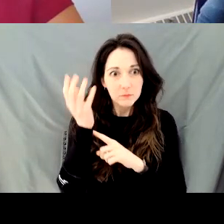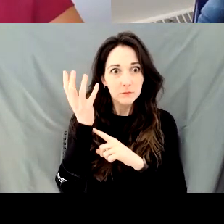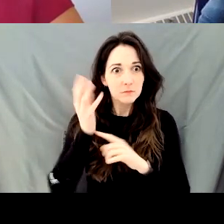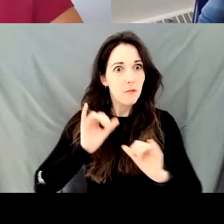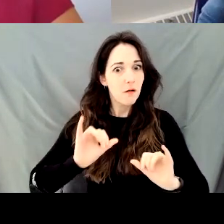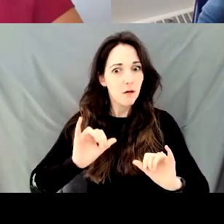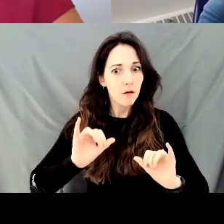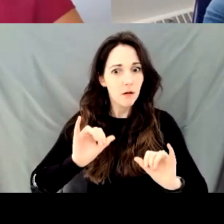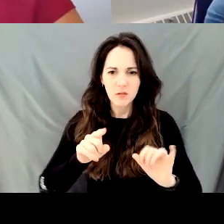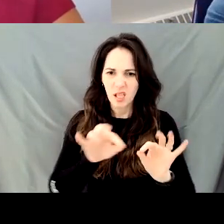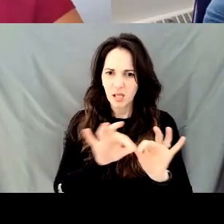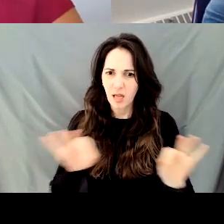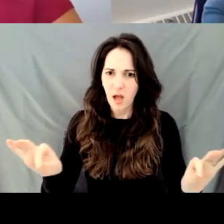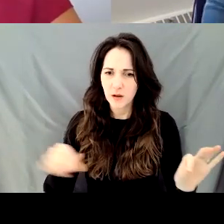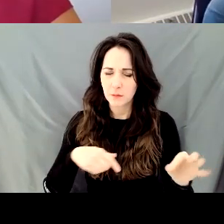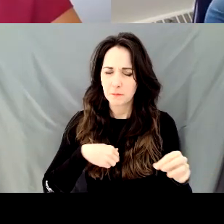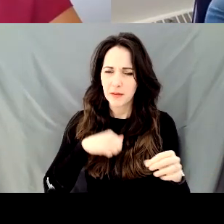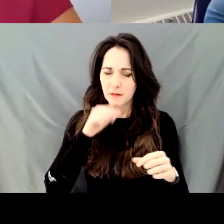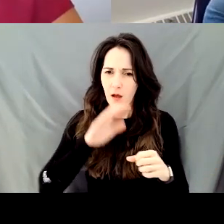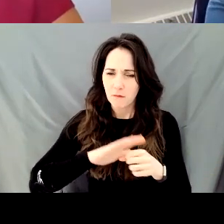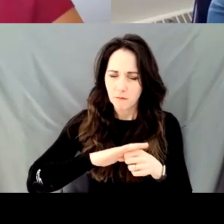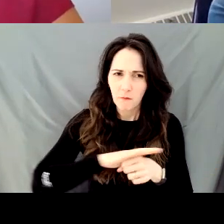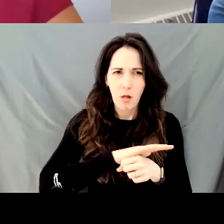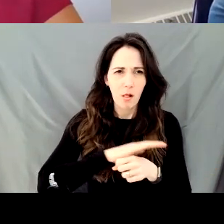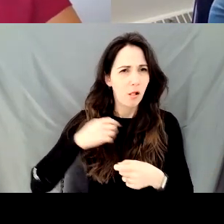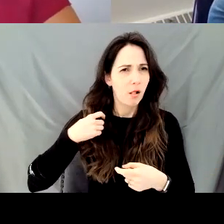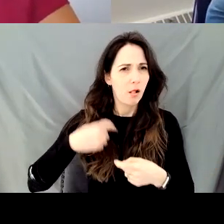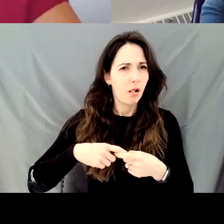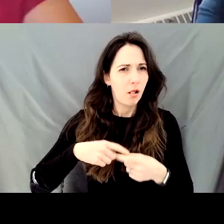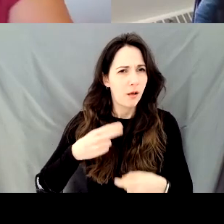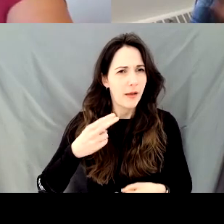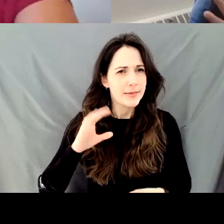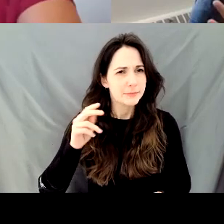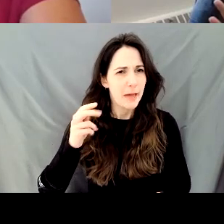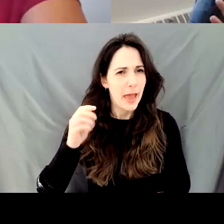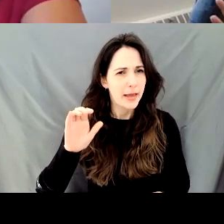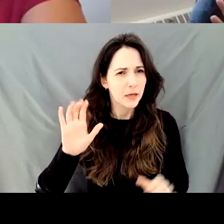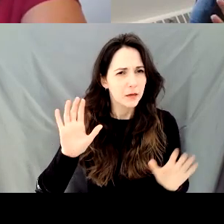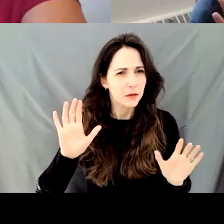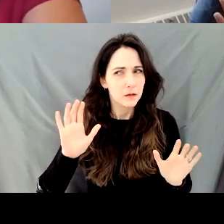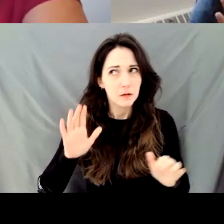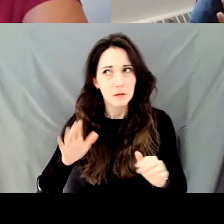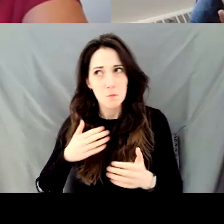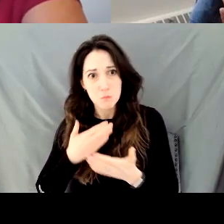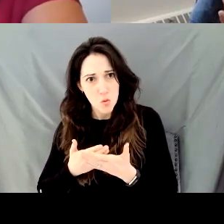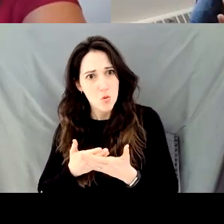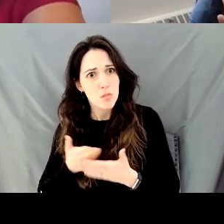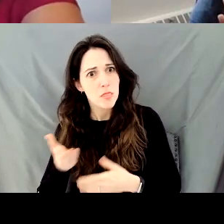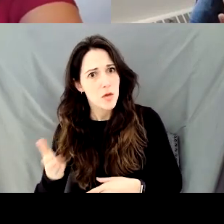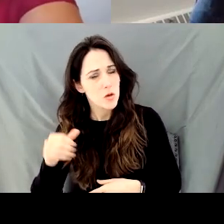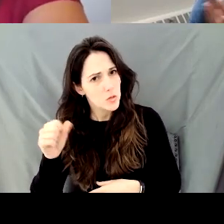not fully like Hispanic, because like I was born there, but like I was raised here from a very